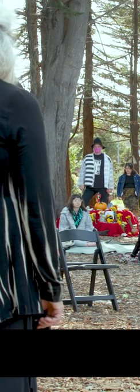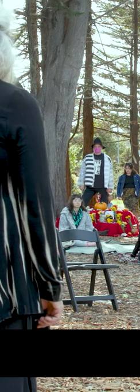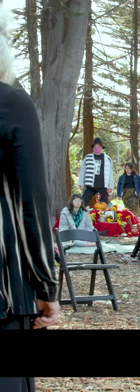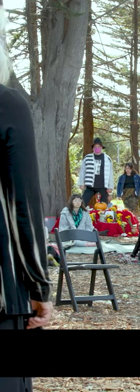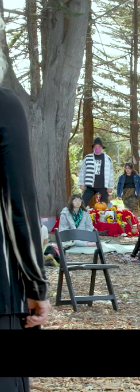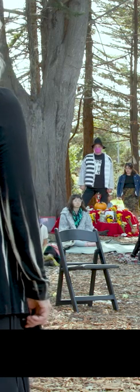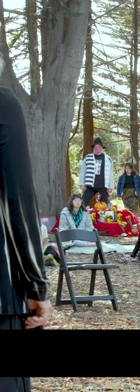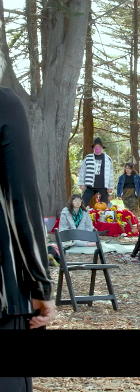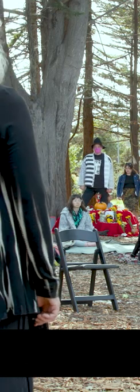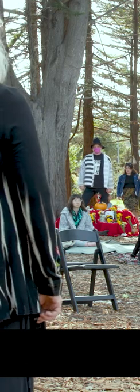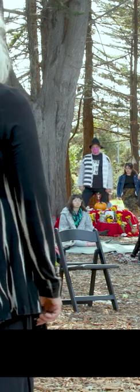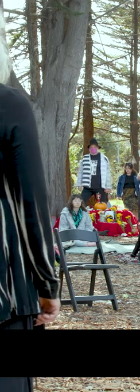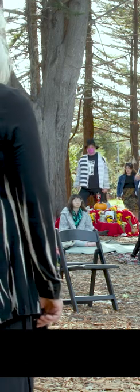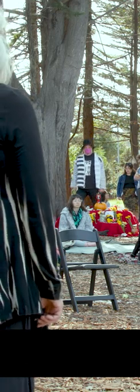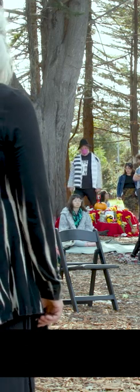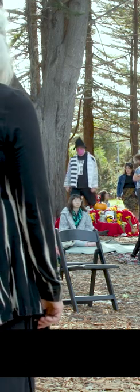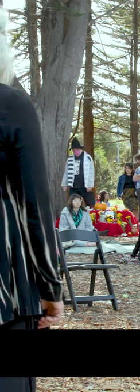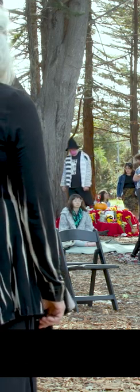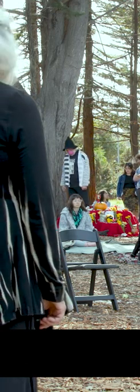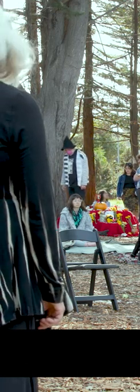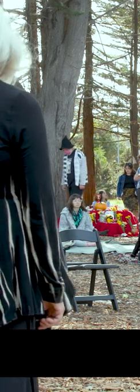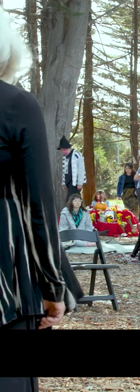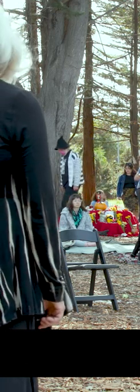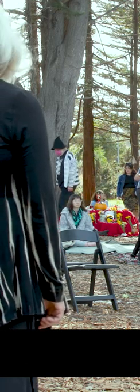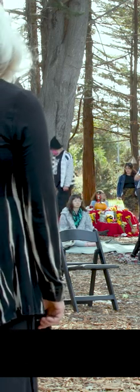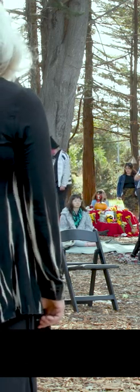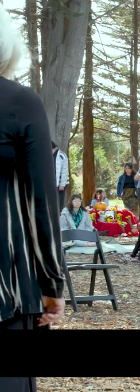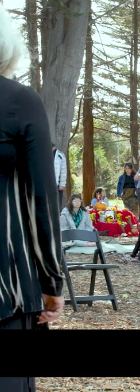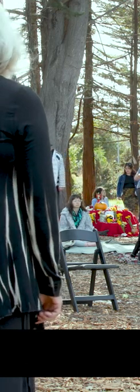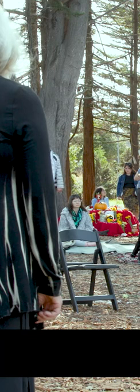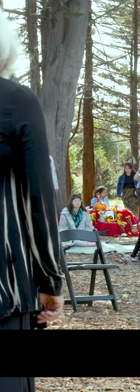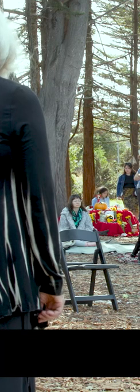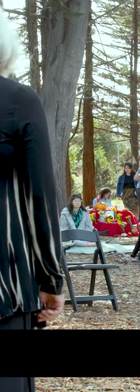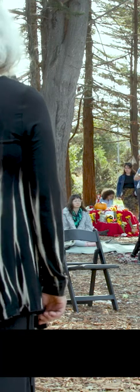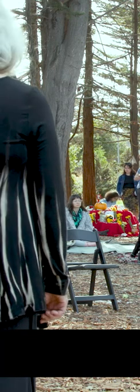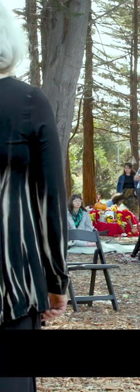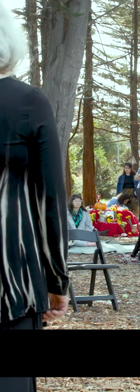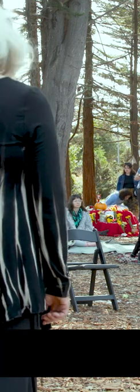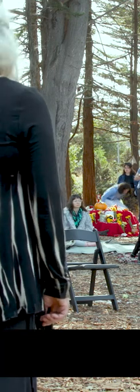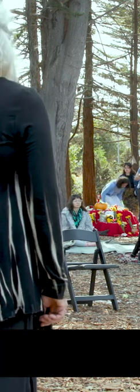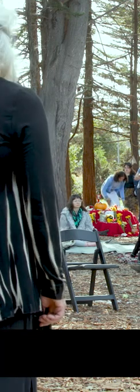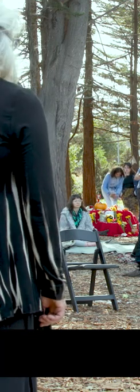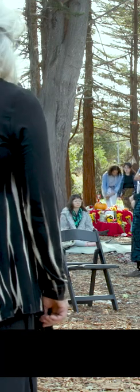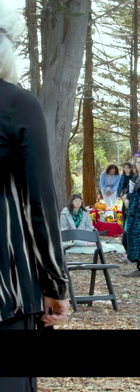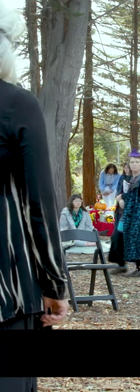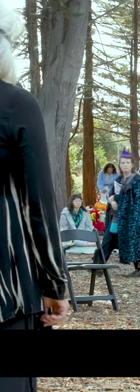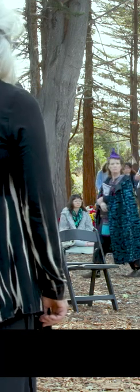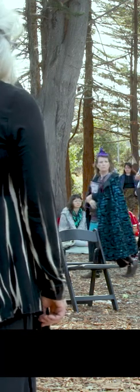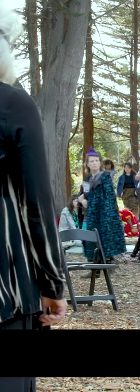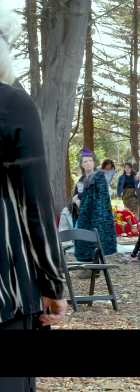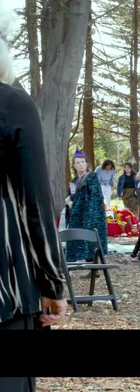Garcia, Joseph Steele, Juan Munoz Garcia, Juan